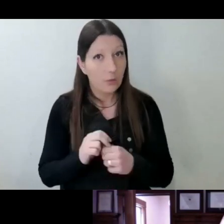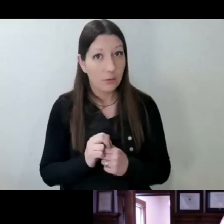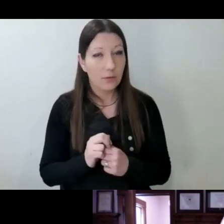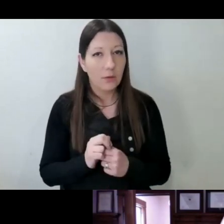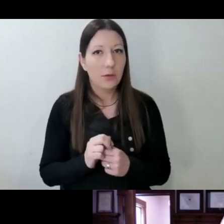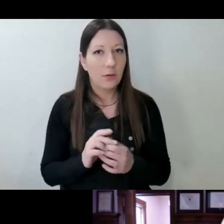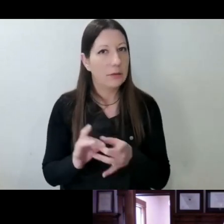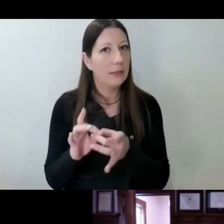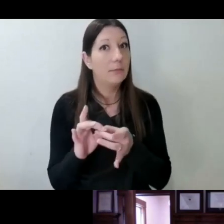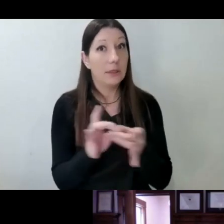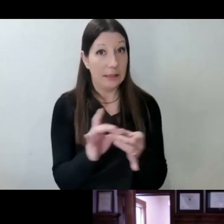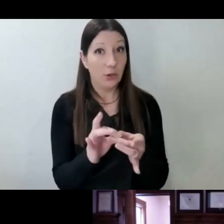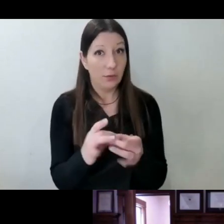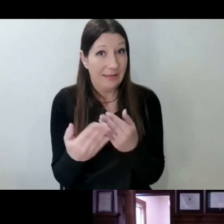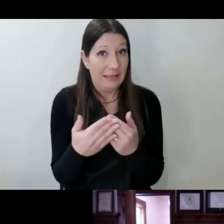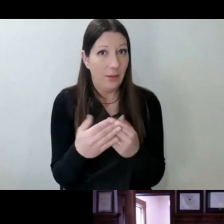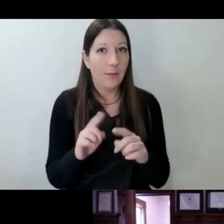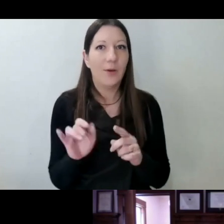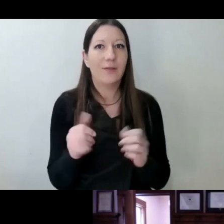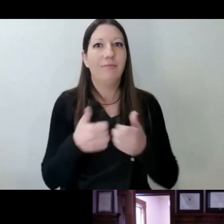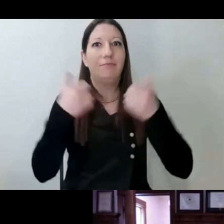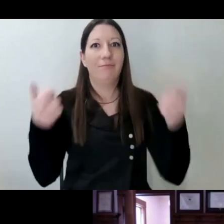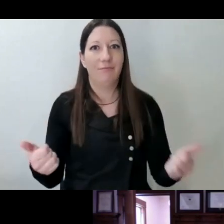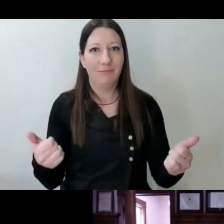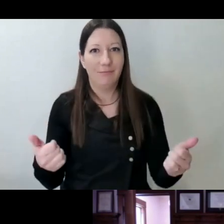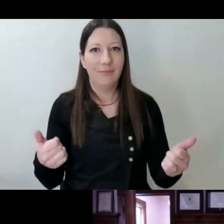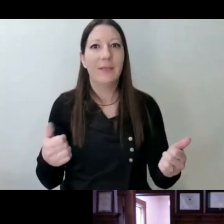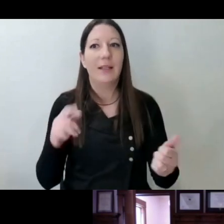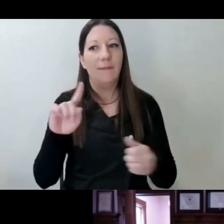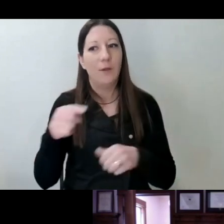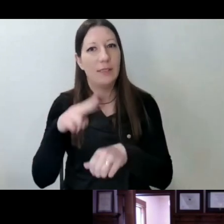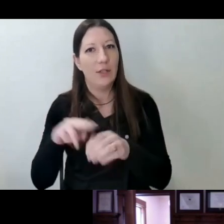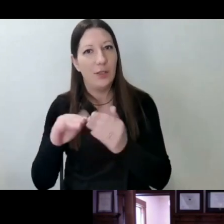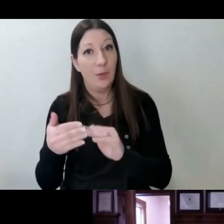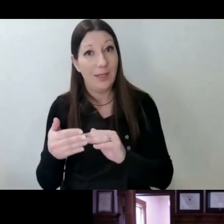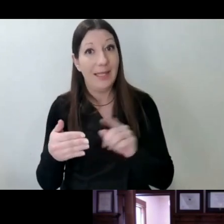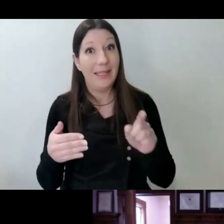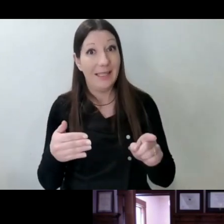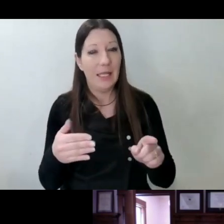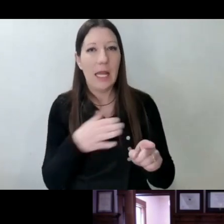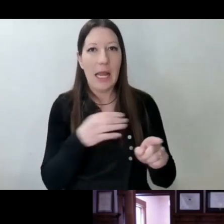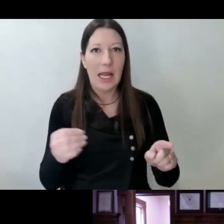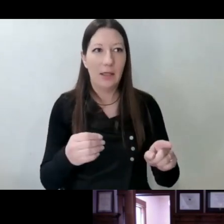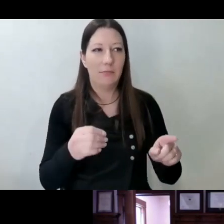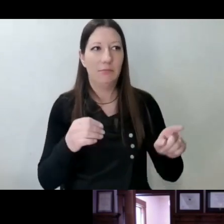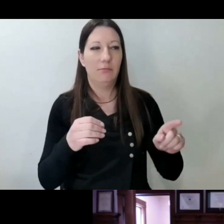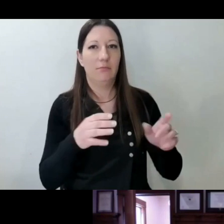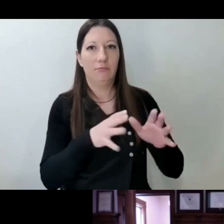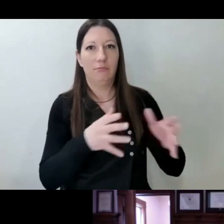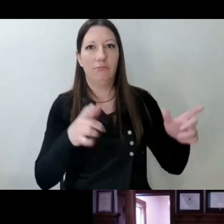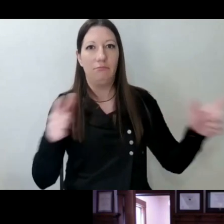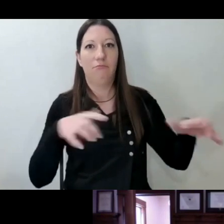distinct separation between a First Nation community and then this predominantly like white cottage country. So I'm